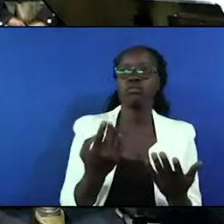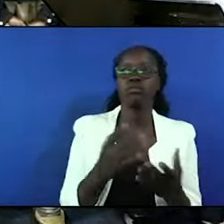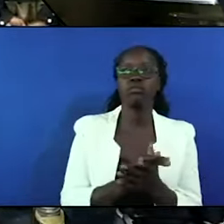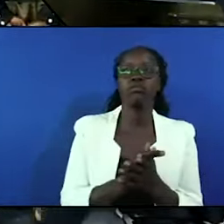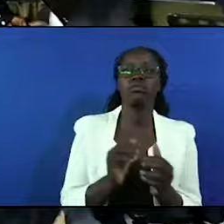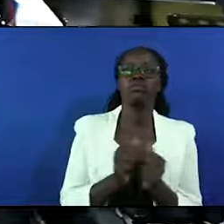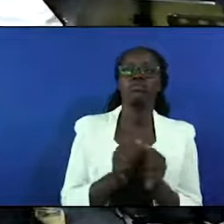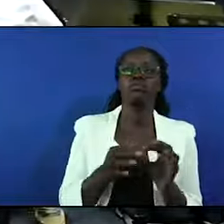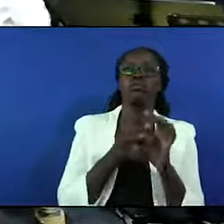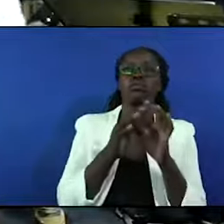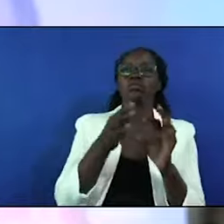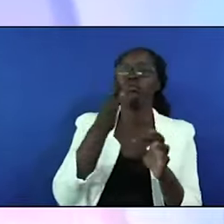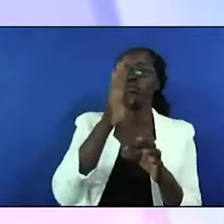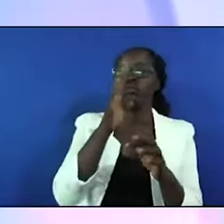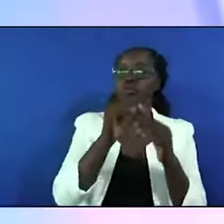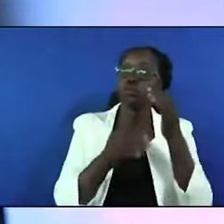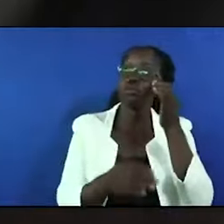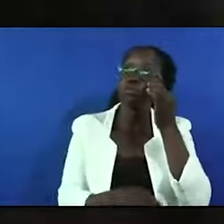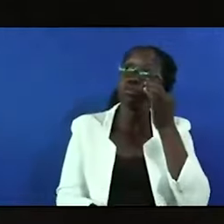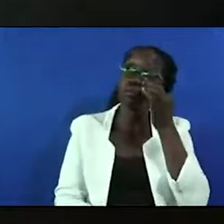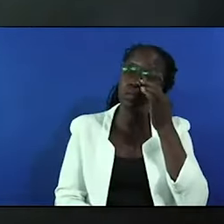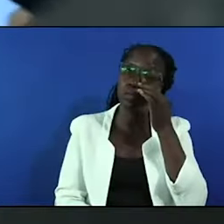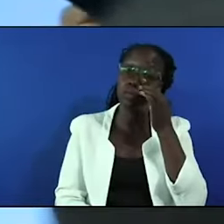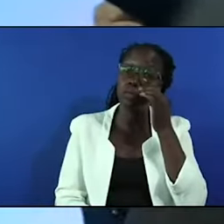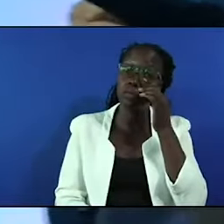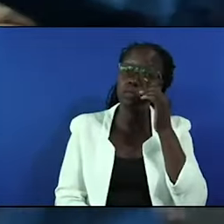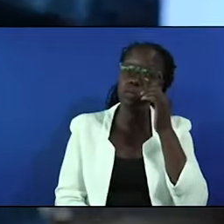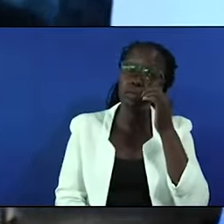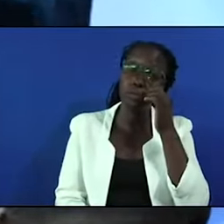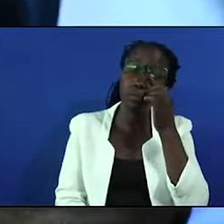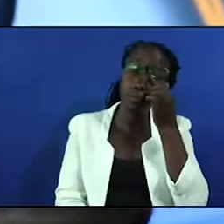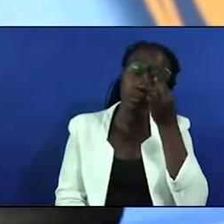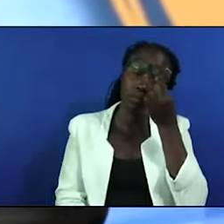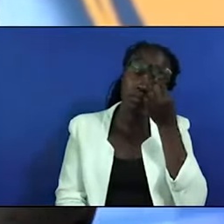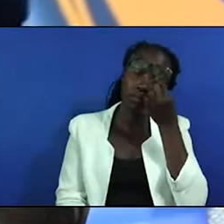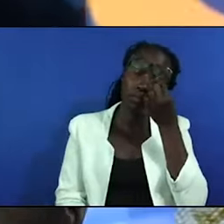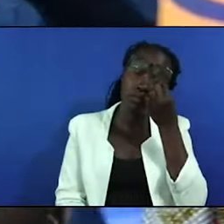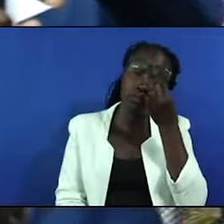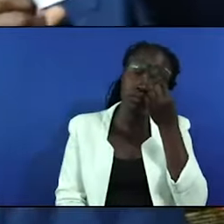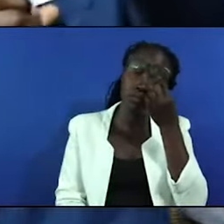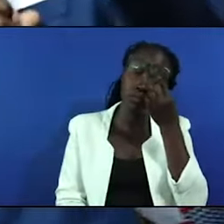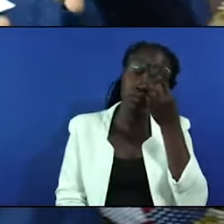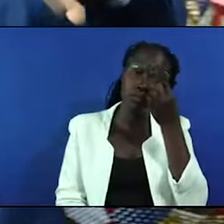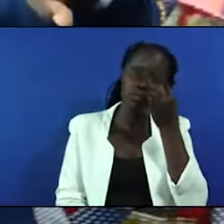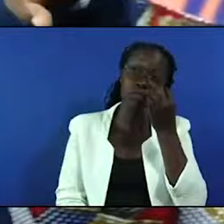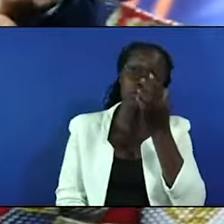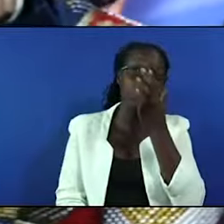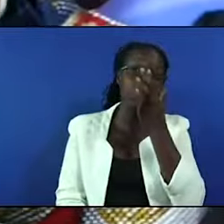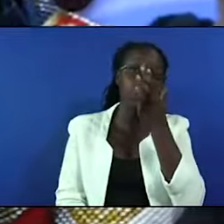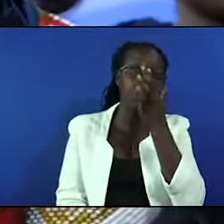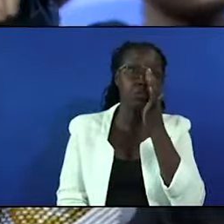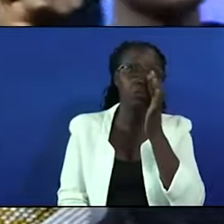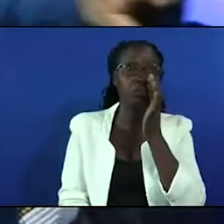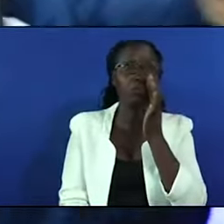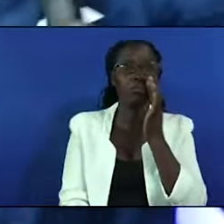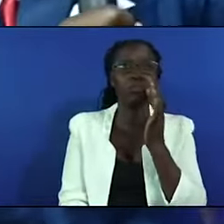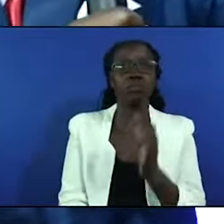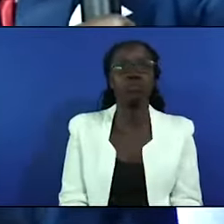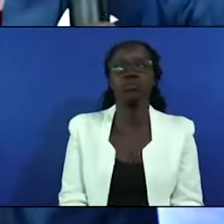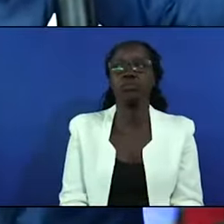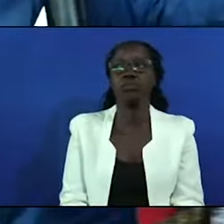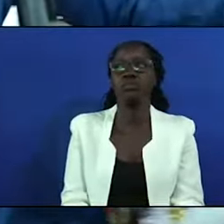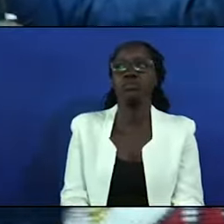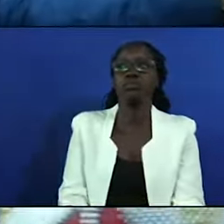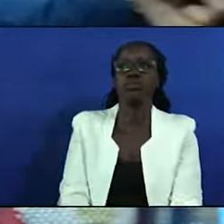10 shillings belongs to who? To God. If somebody gives you 200 shillings, how much belongs to God? 20 shillings belong